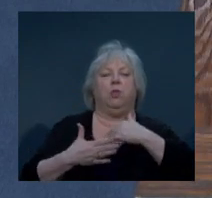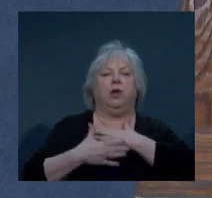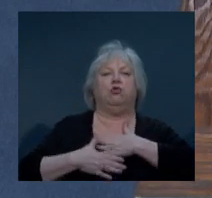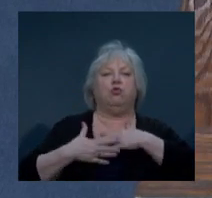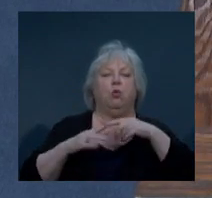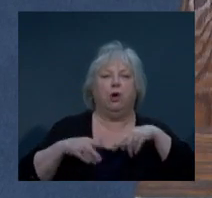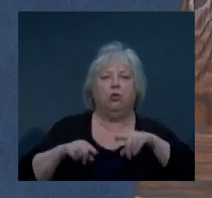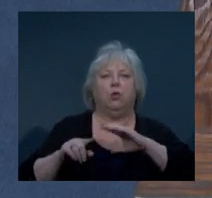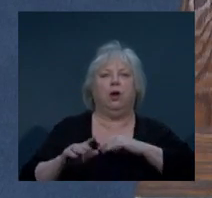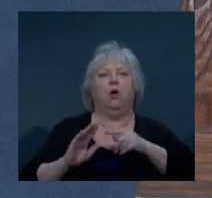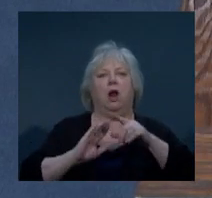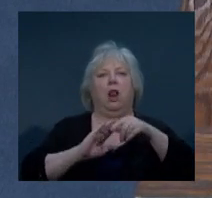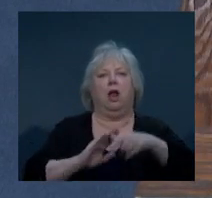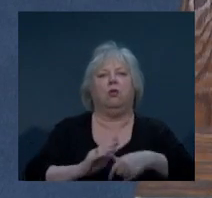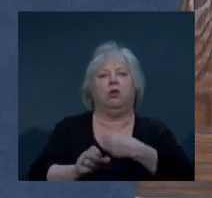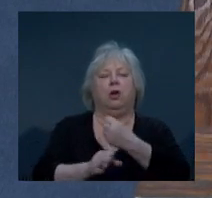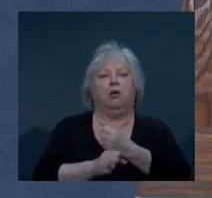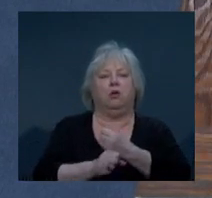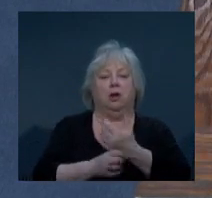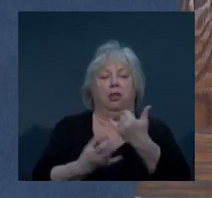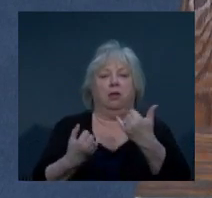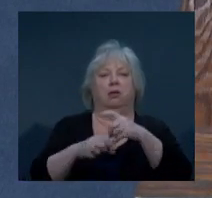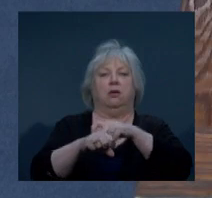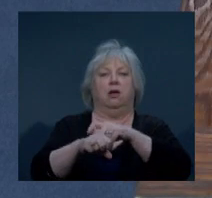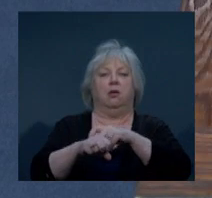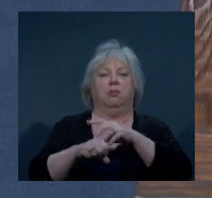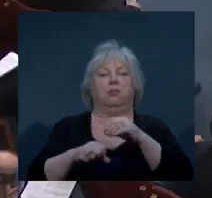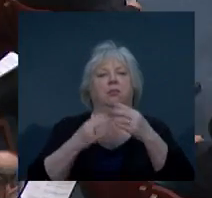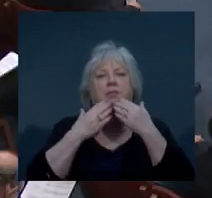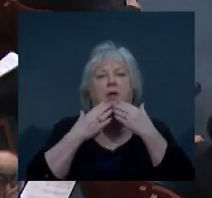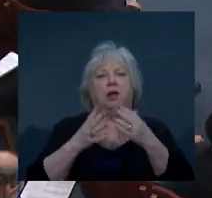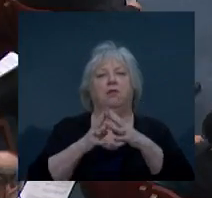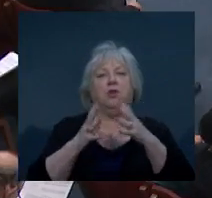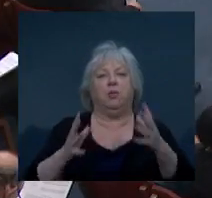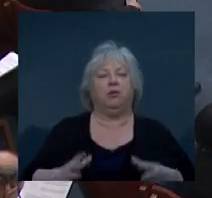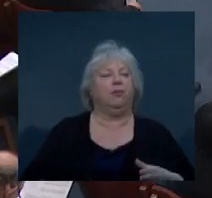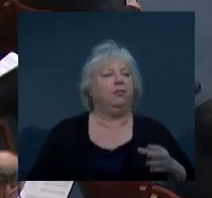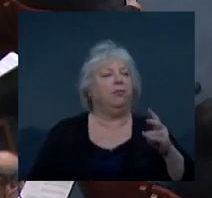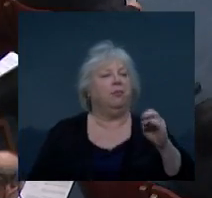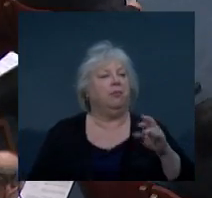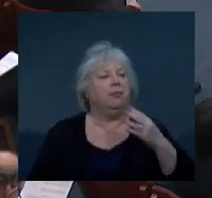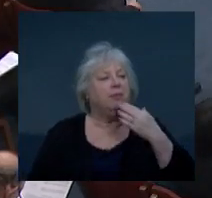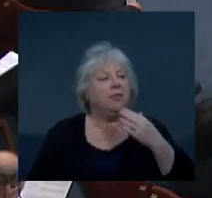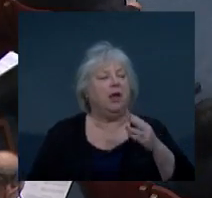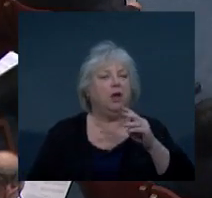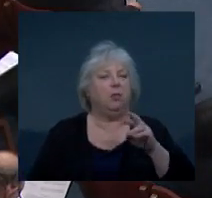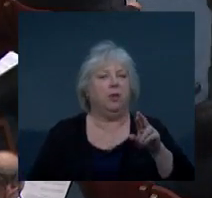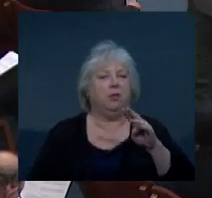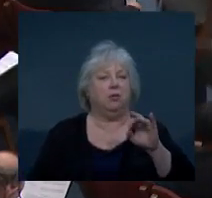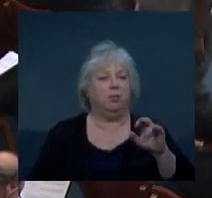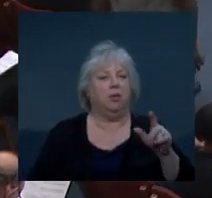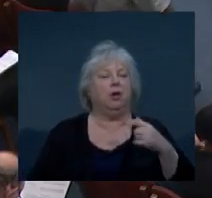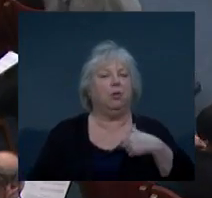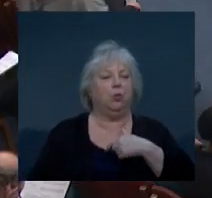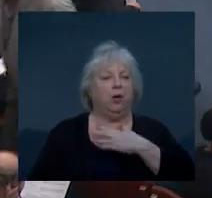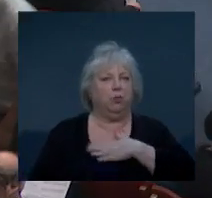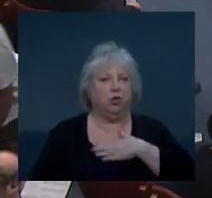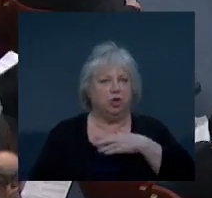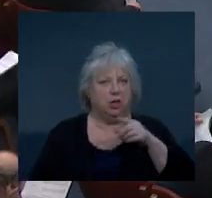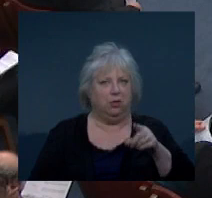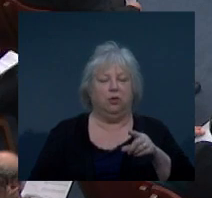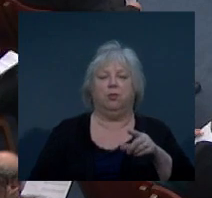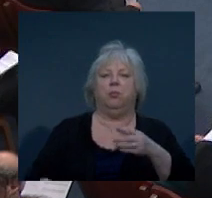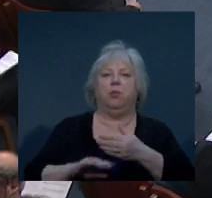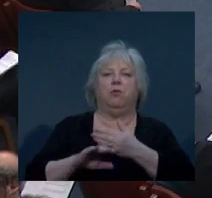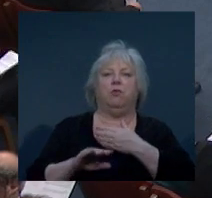time. I'd like to thank you very much. Thank you so much, Mr. Bell. We do appreciate you. Before we go